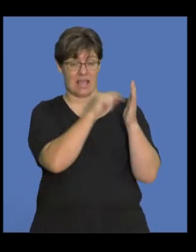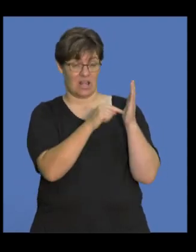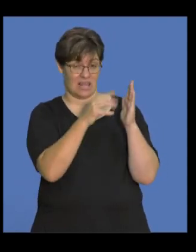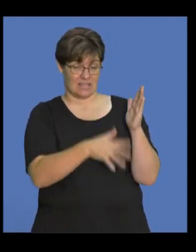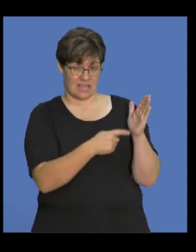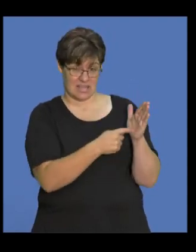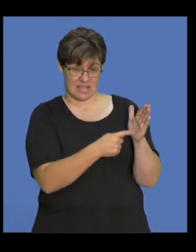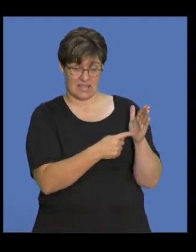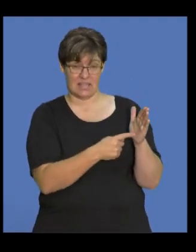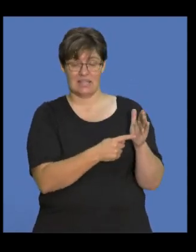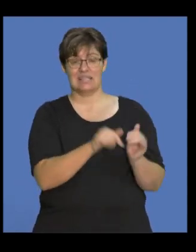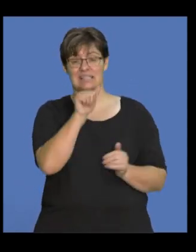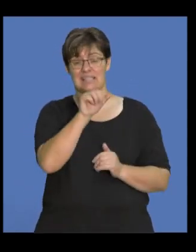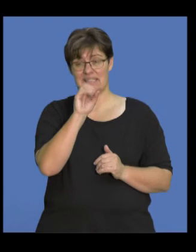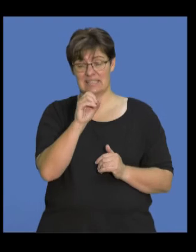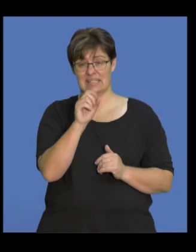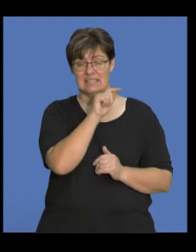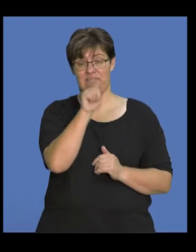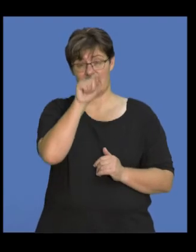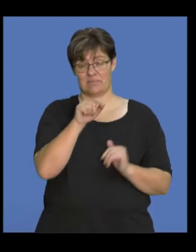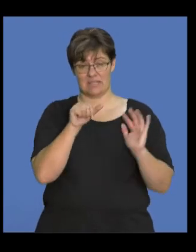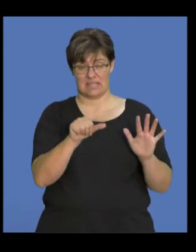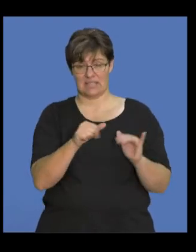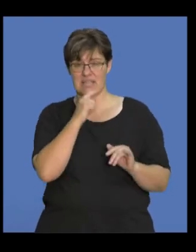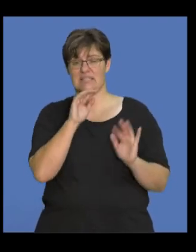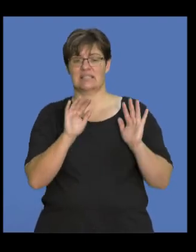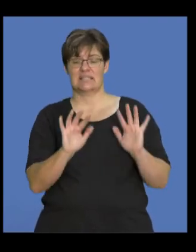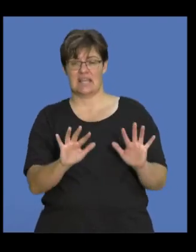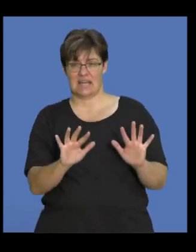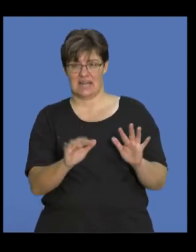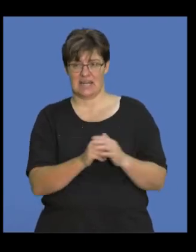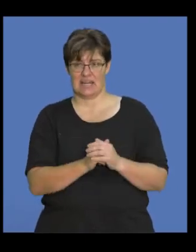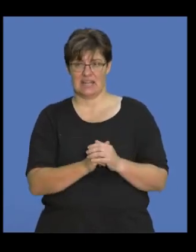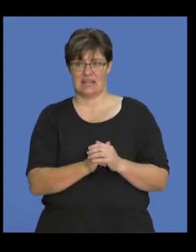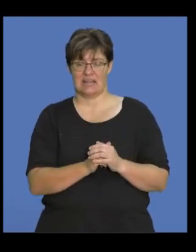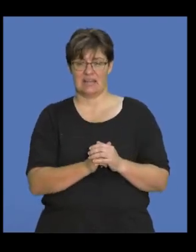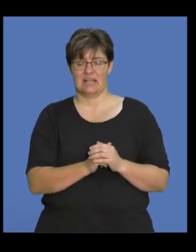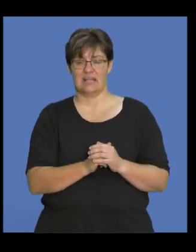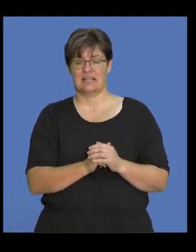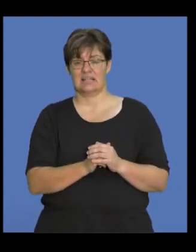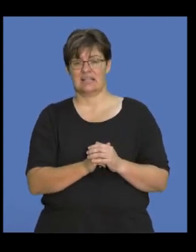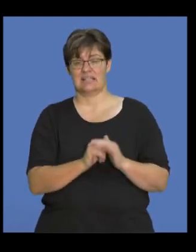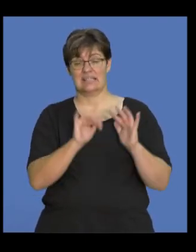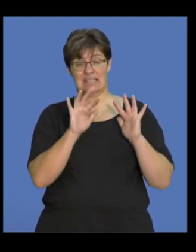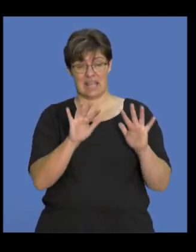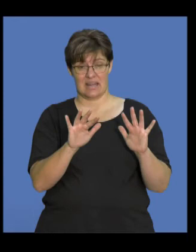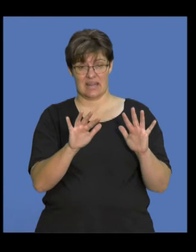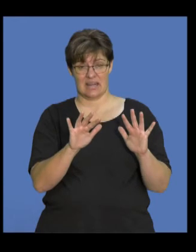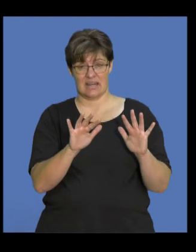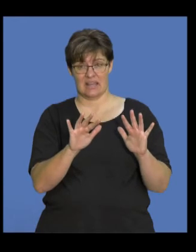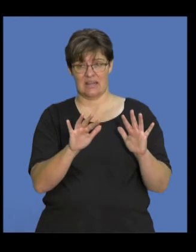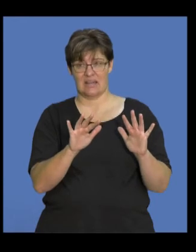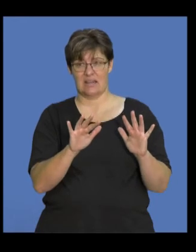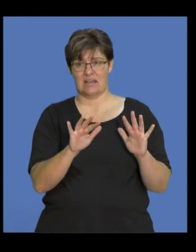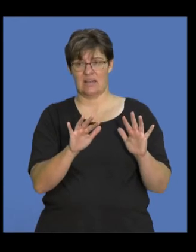be 60 divided by 6 is the same as 10. And then with the 10, I'm going to take out a cube root